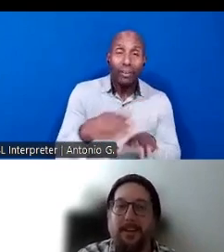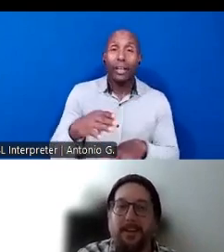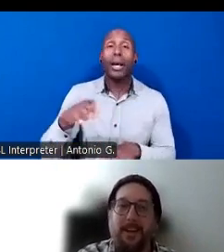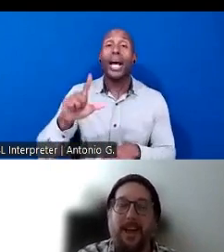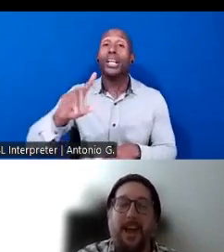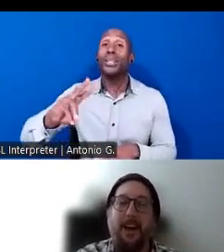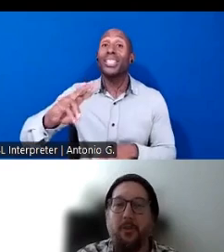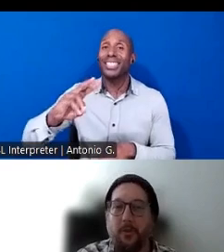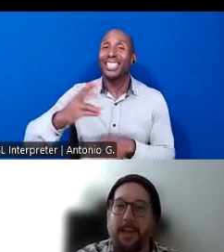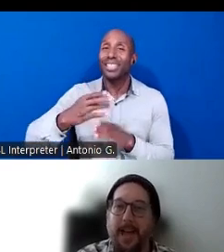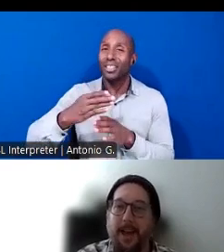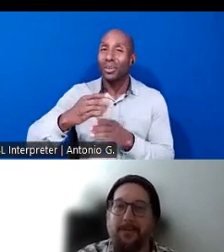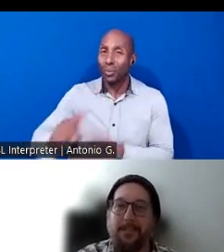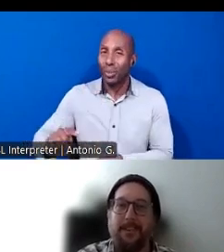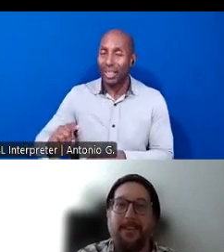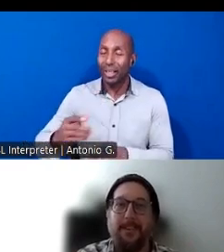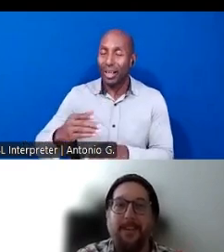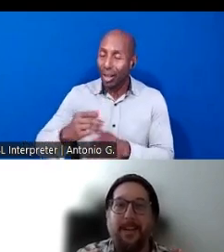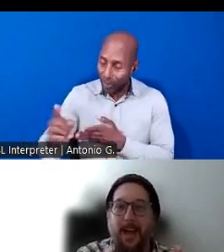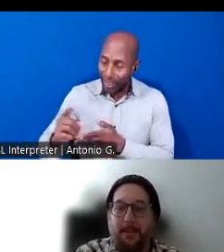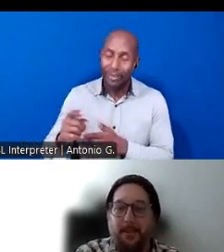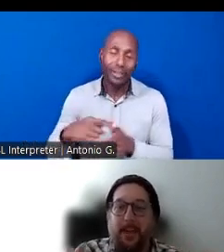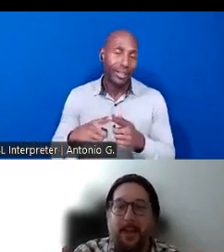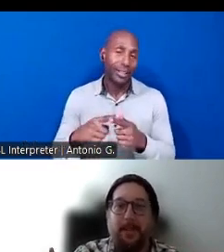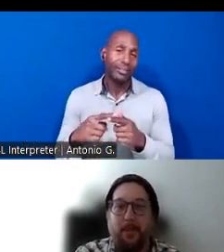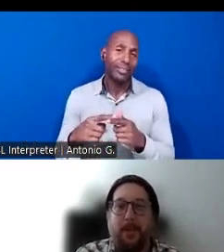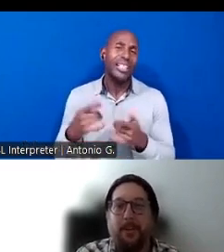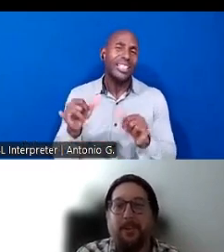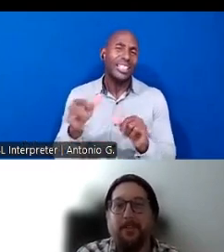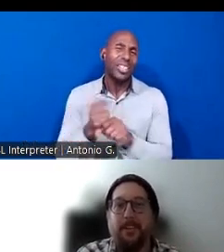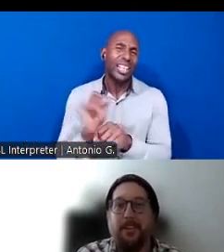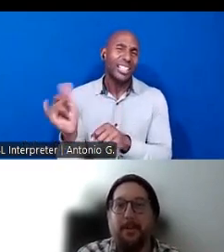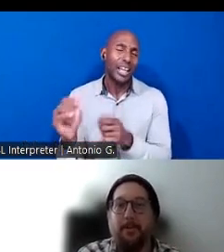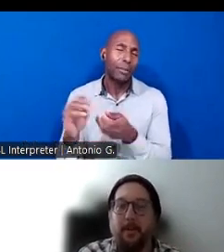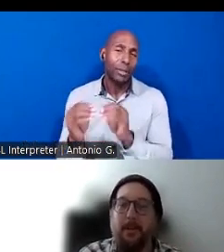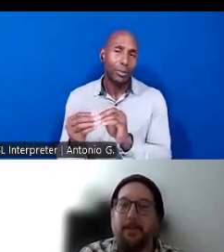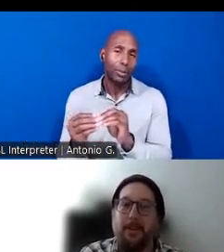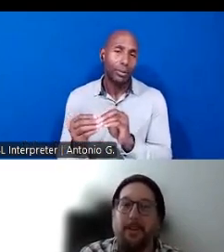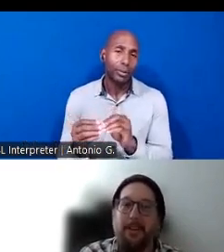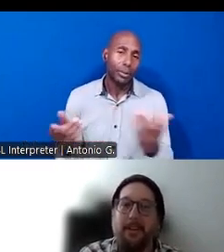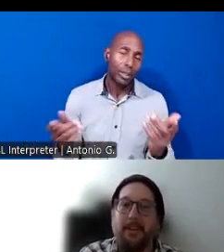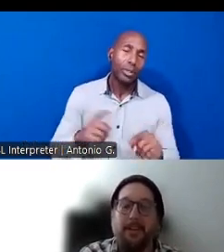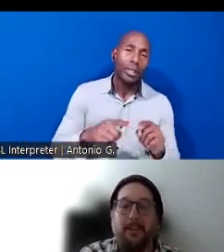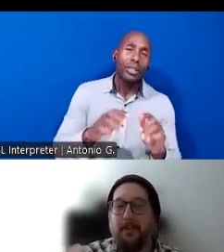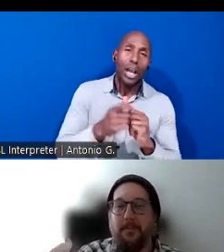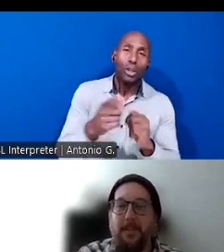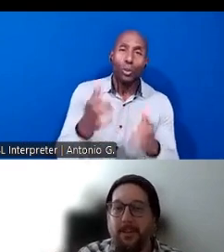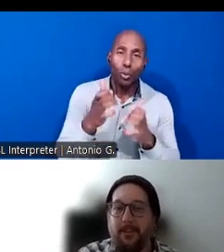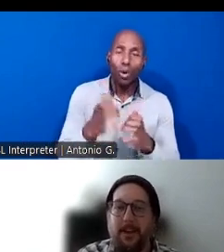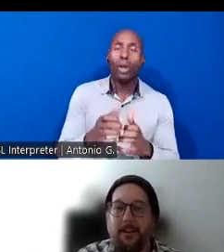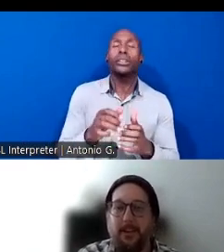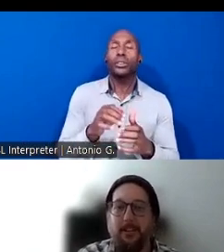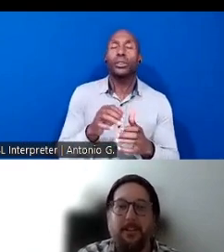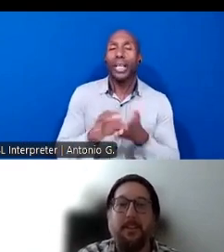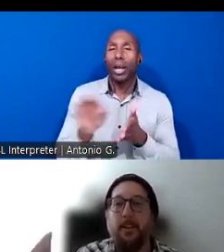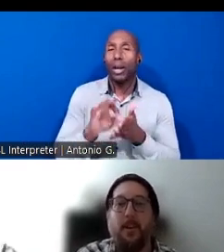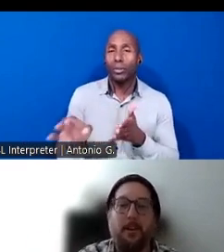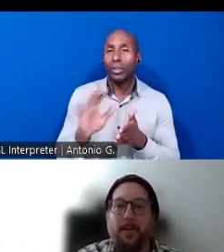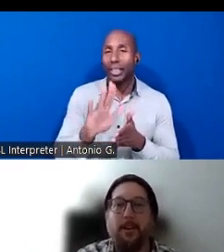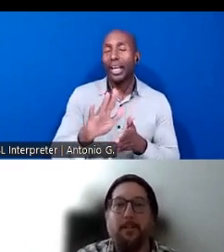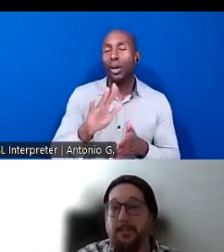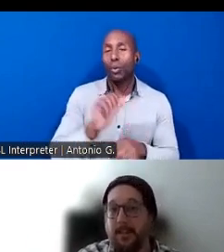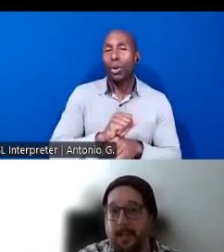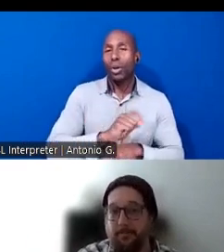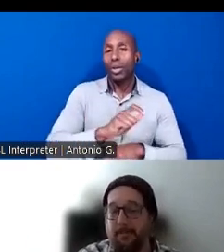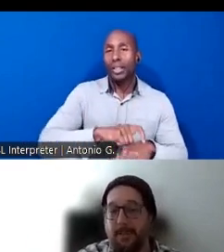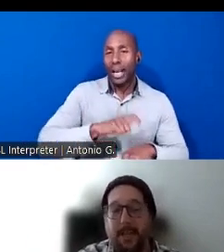depending on how you want to count how much time they worked in that reporting period, you can make your calculations and it'll all